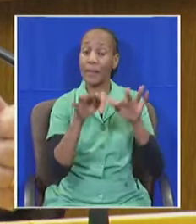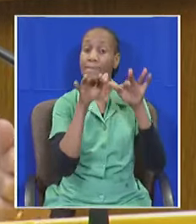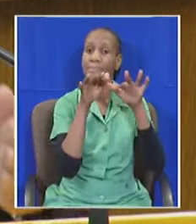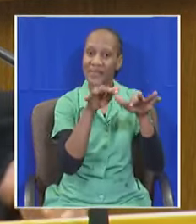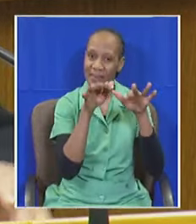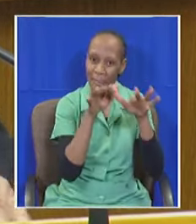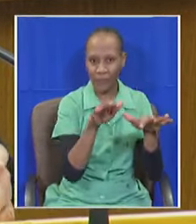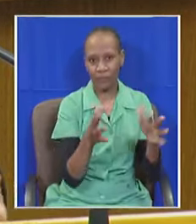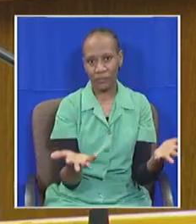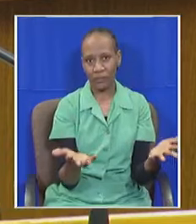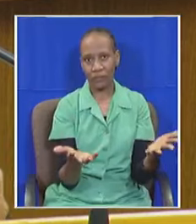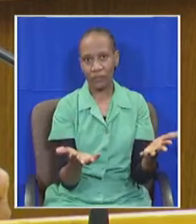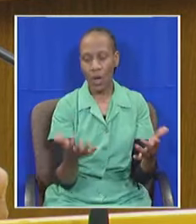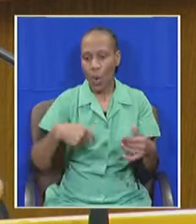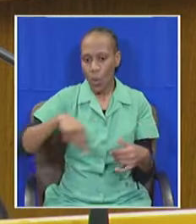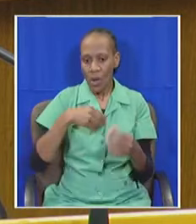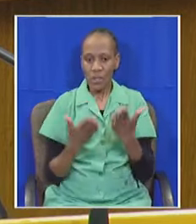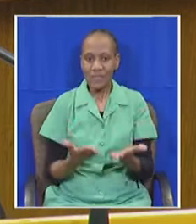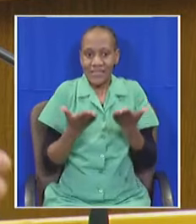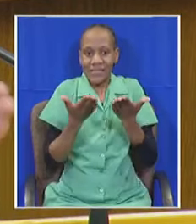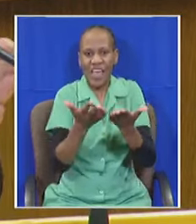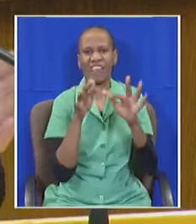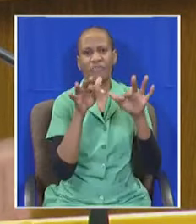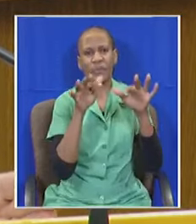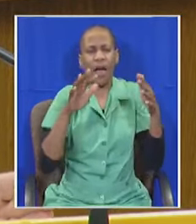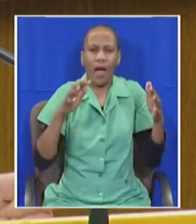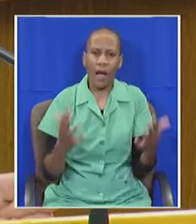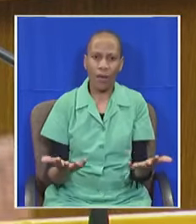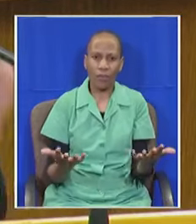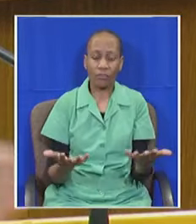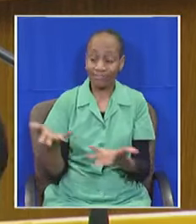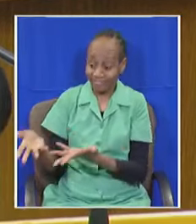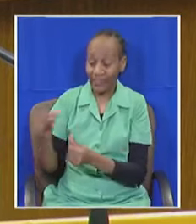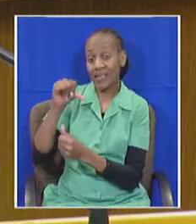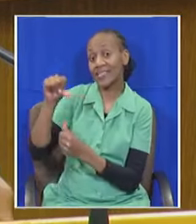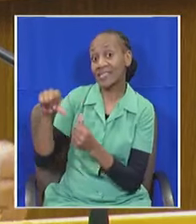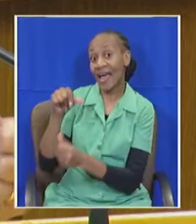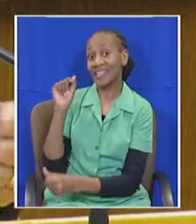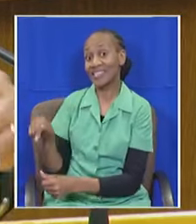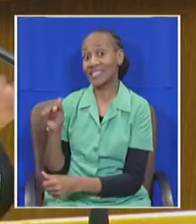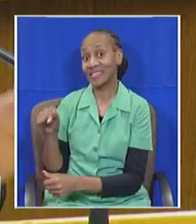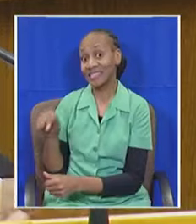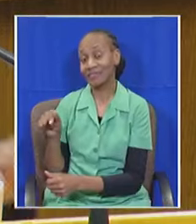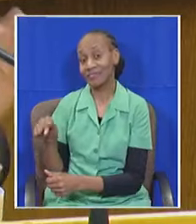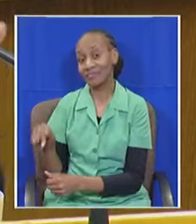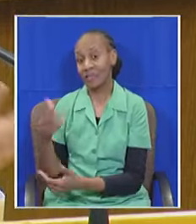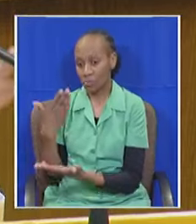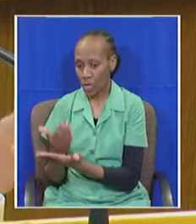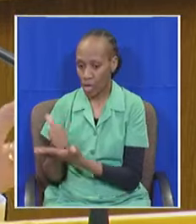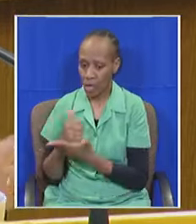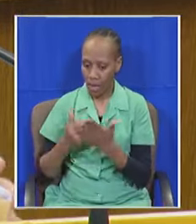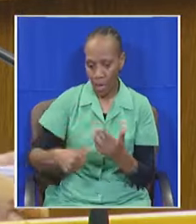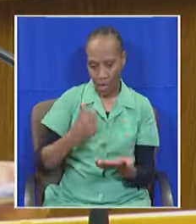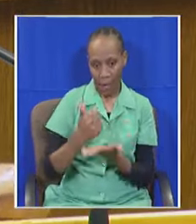People. How do we serve our people? And science must be made to serve